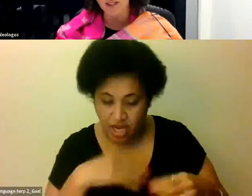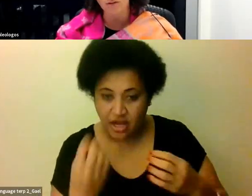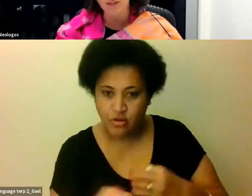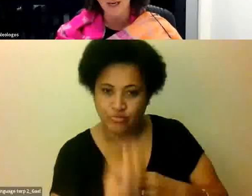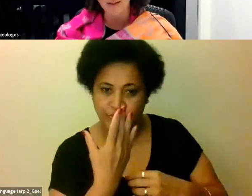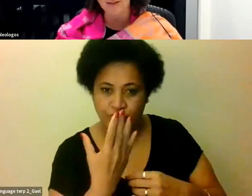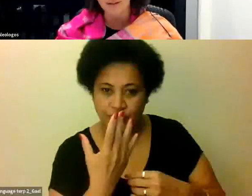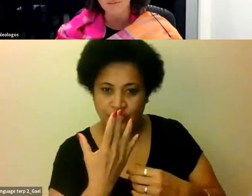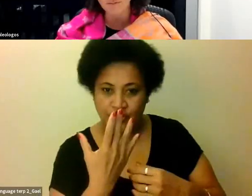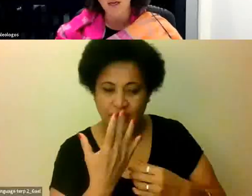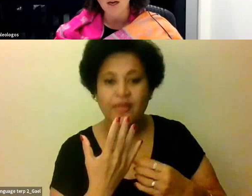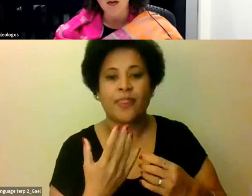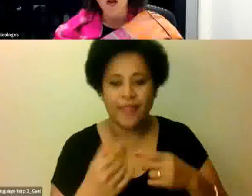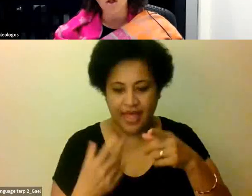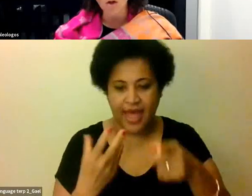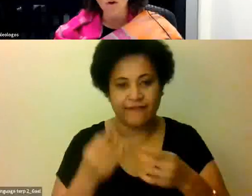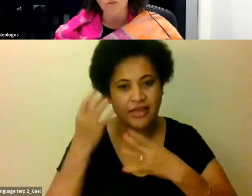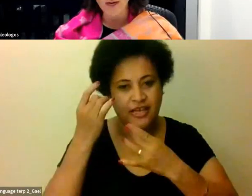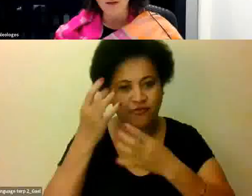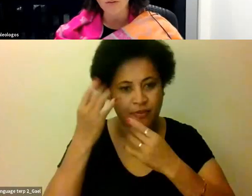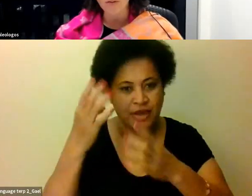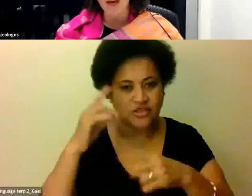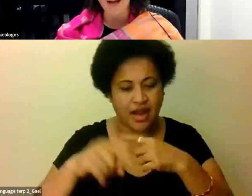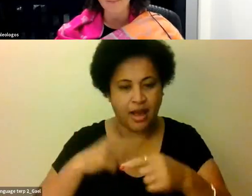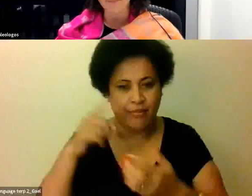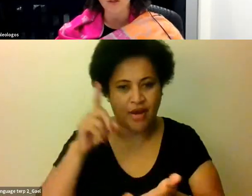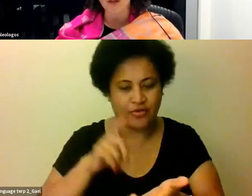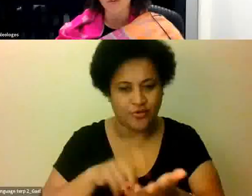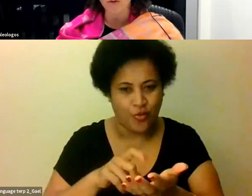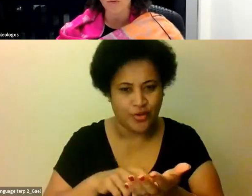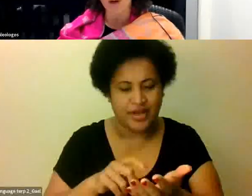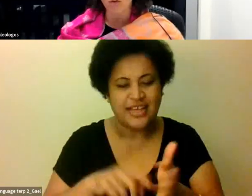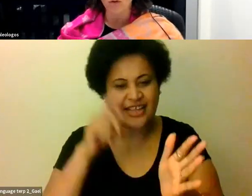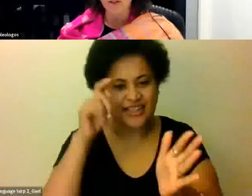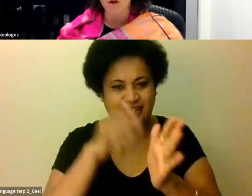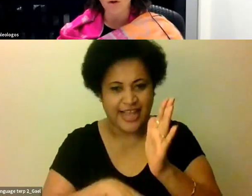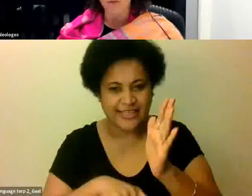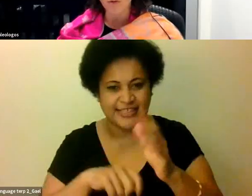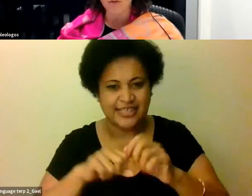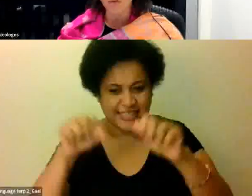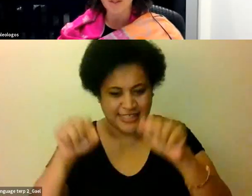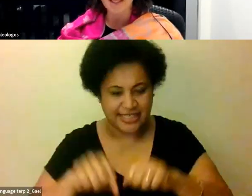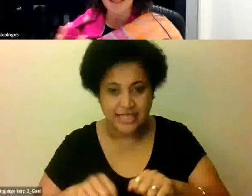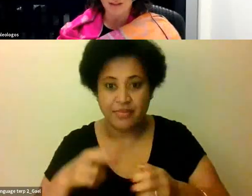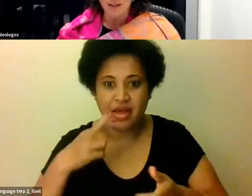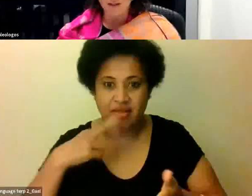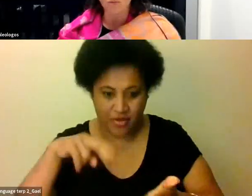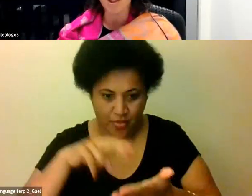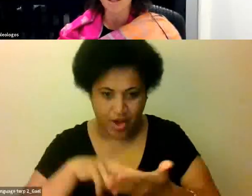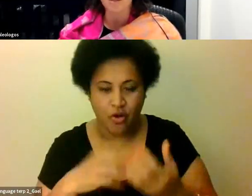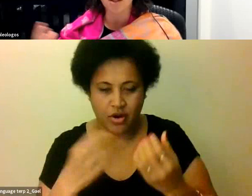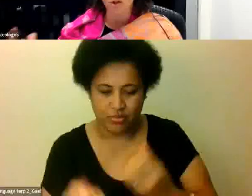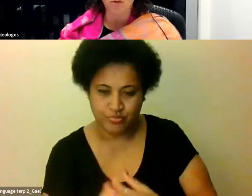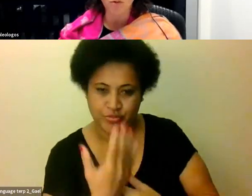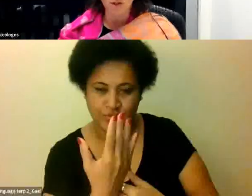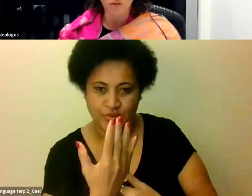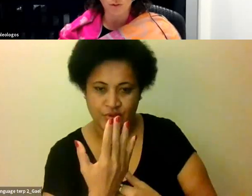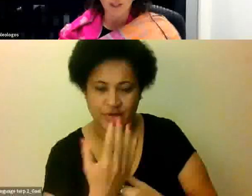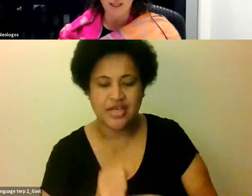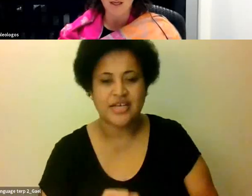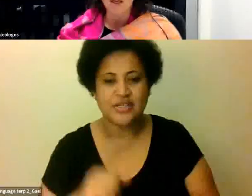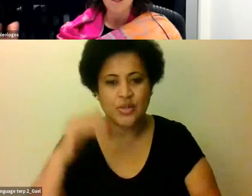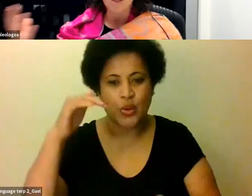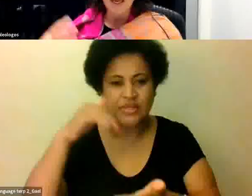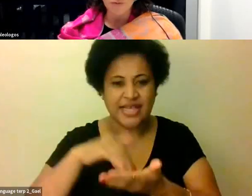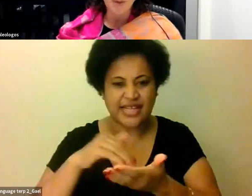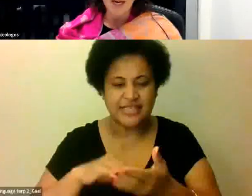office, national tax system, along with the records of Centrelink, which is the Social